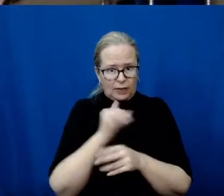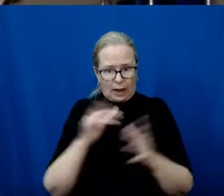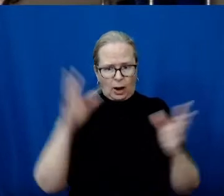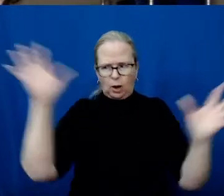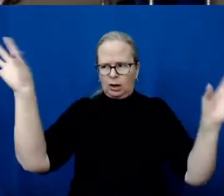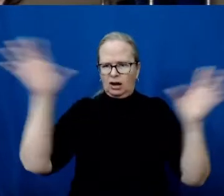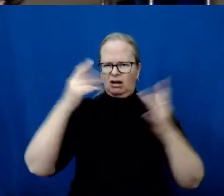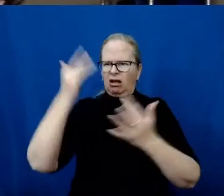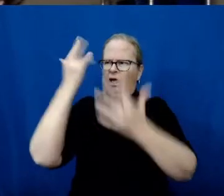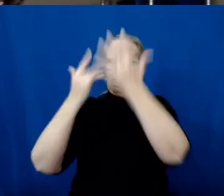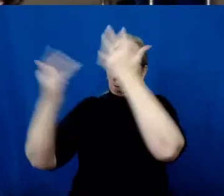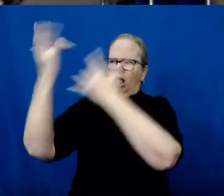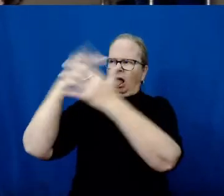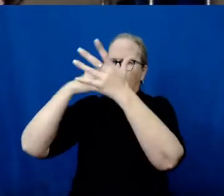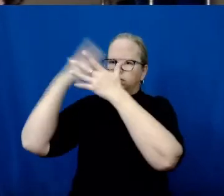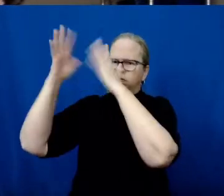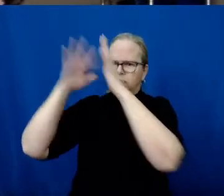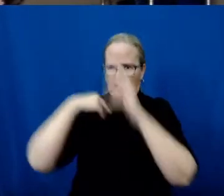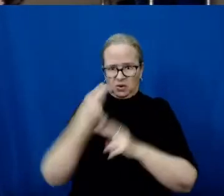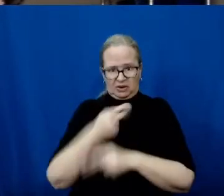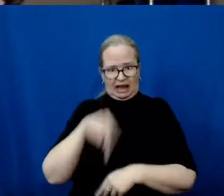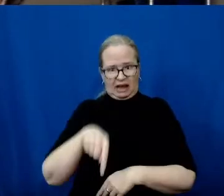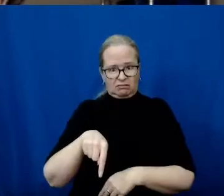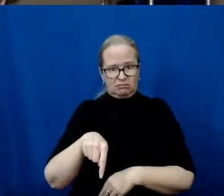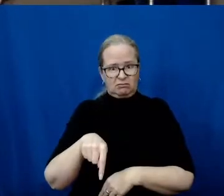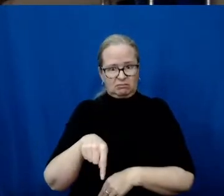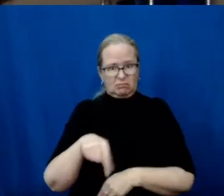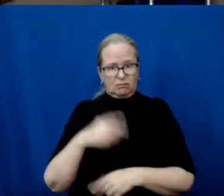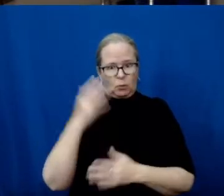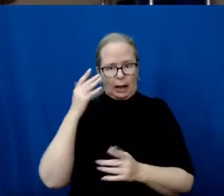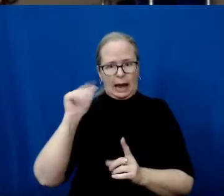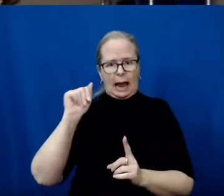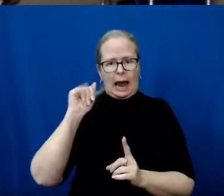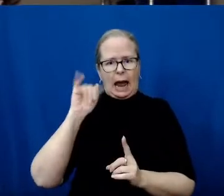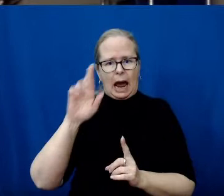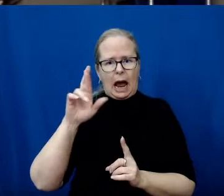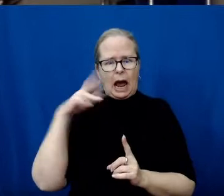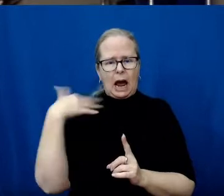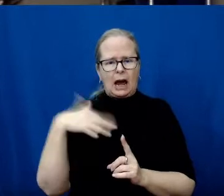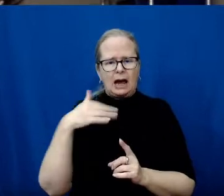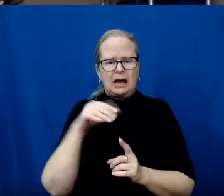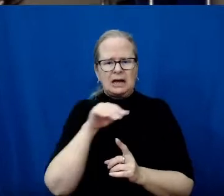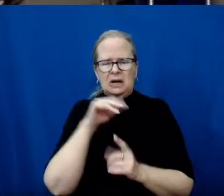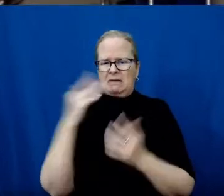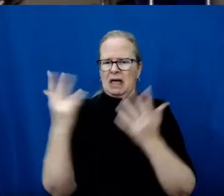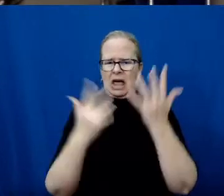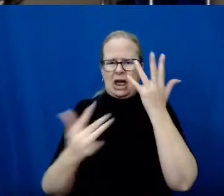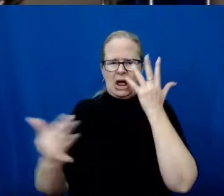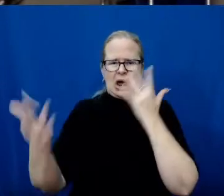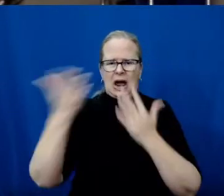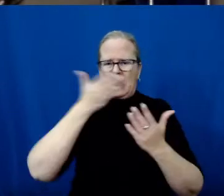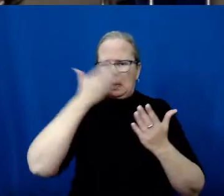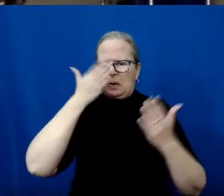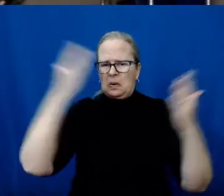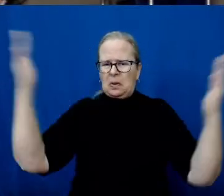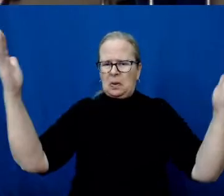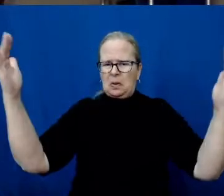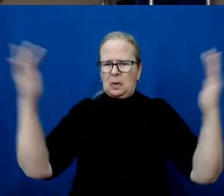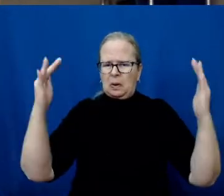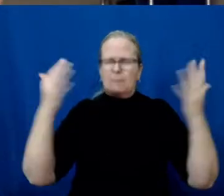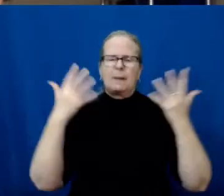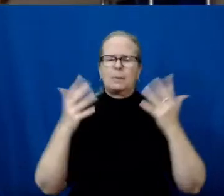and particulates, then you might have to replace them sooner, like 3 or 4 months. Robert, does that track for you? Yep, absolutely.